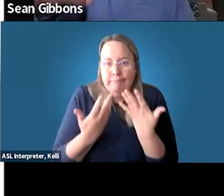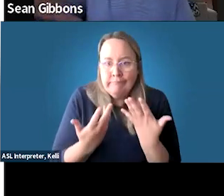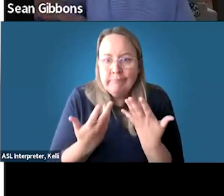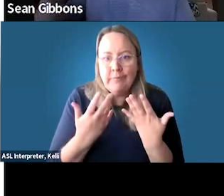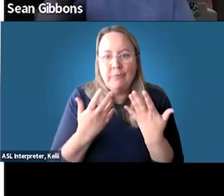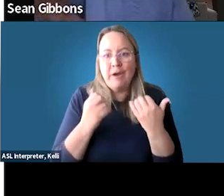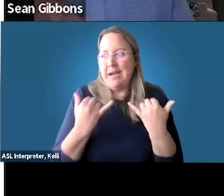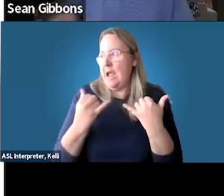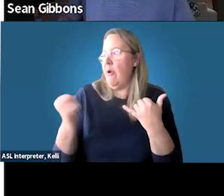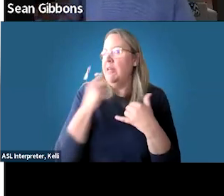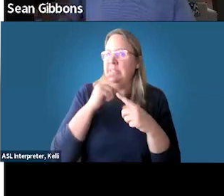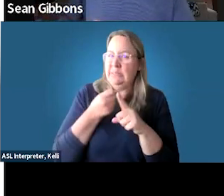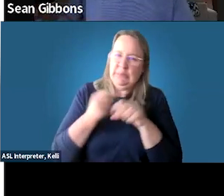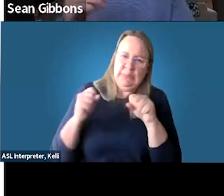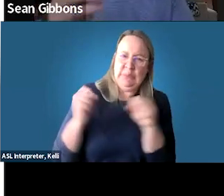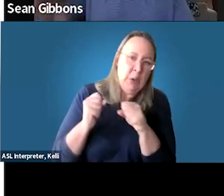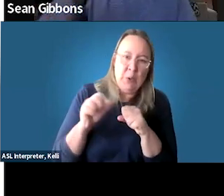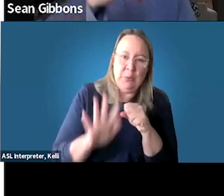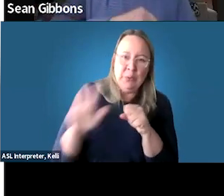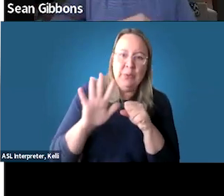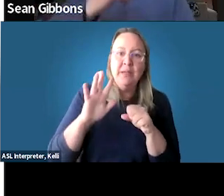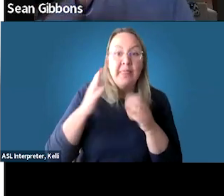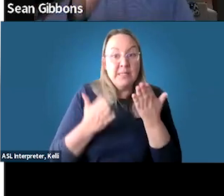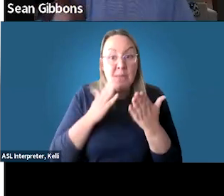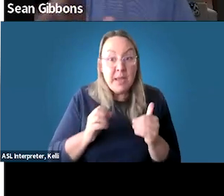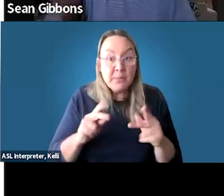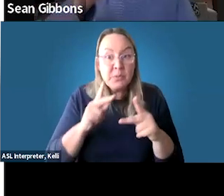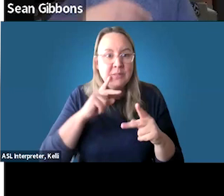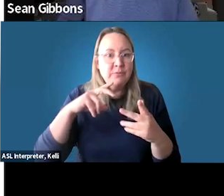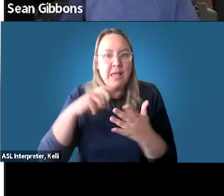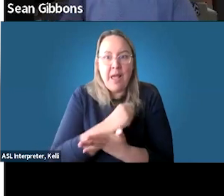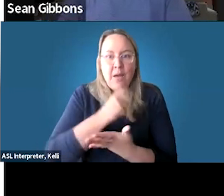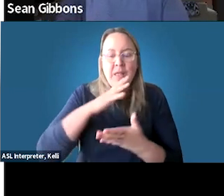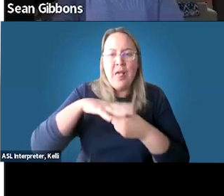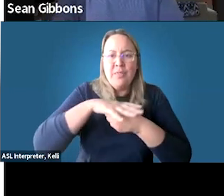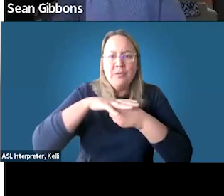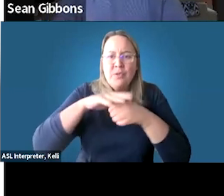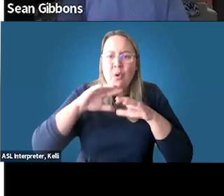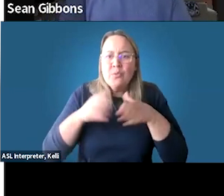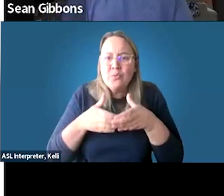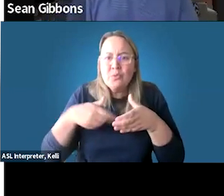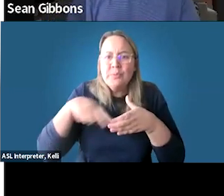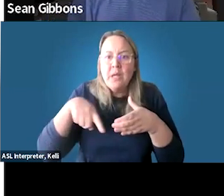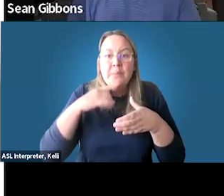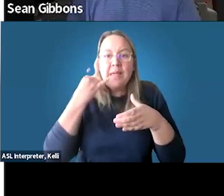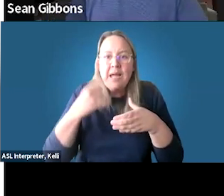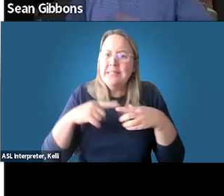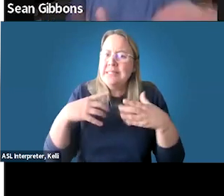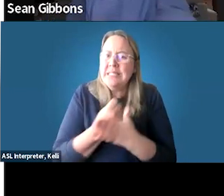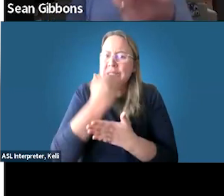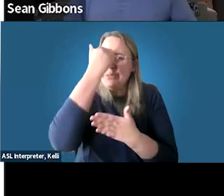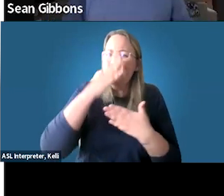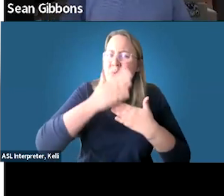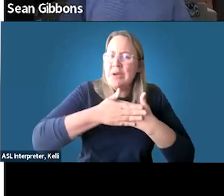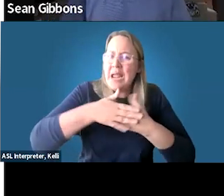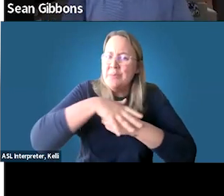is everywhere right now, where it's frigid, this is a chance to maybe get out. These local groups, as it's saying up here on your screen, the whole idea is just get to know your neighbors.